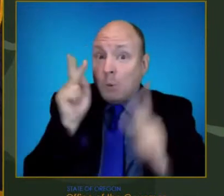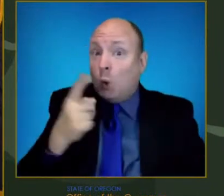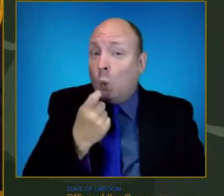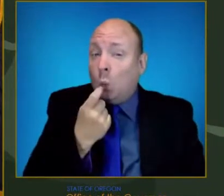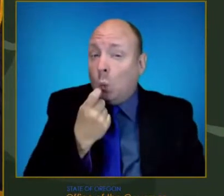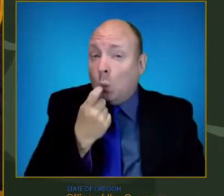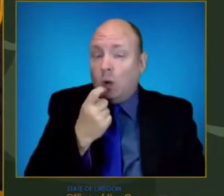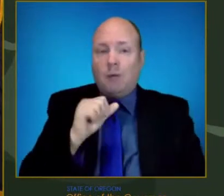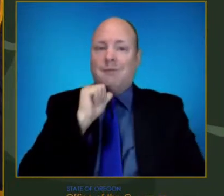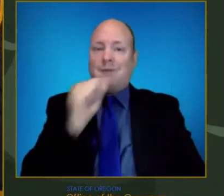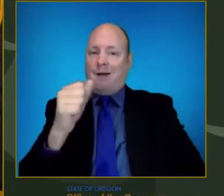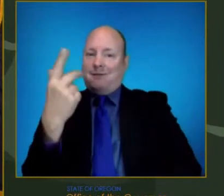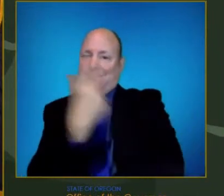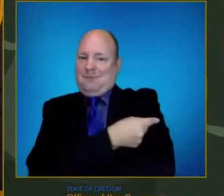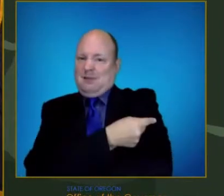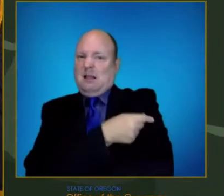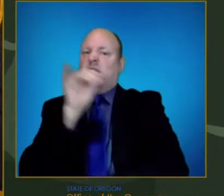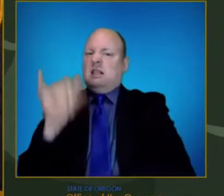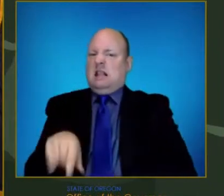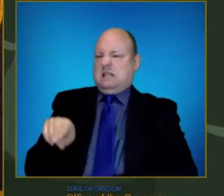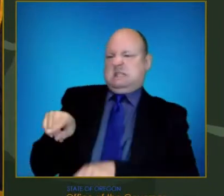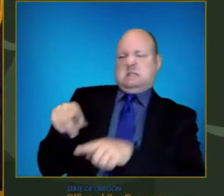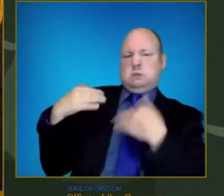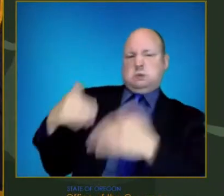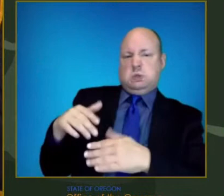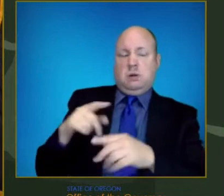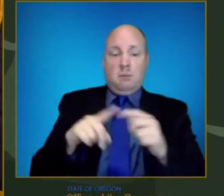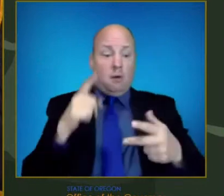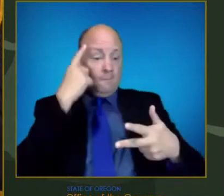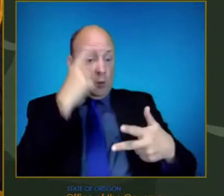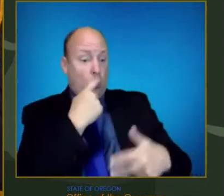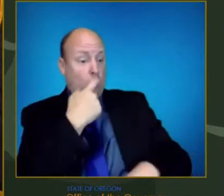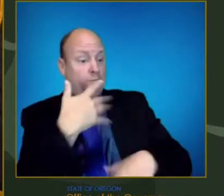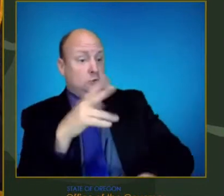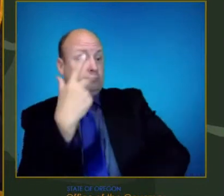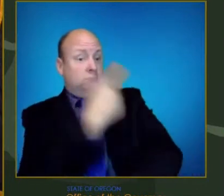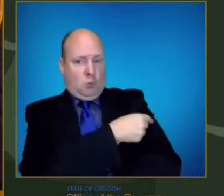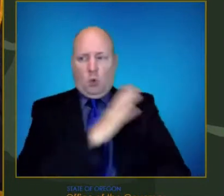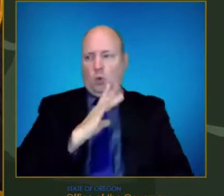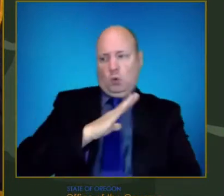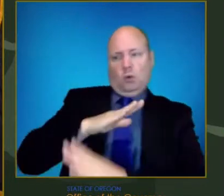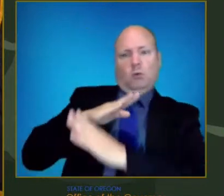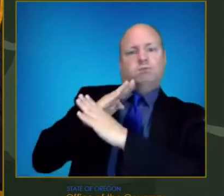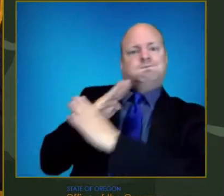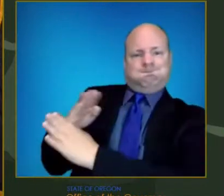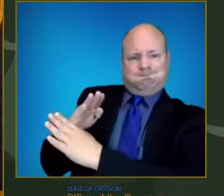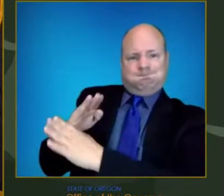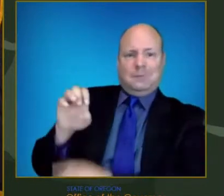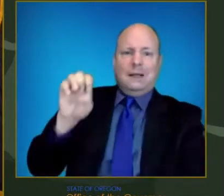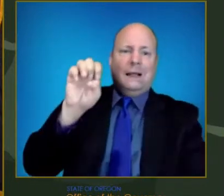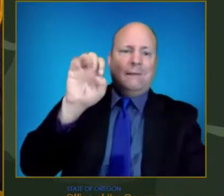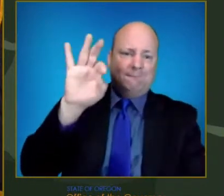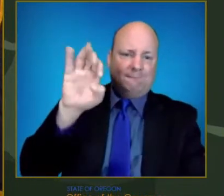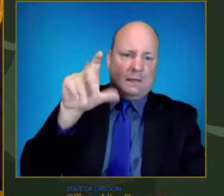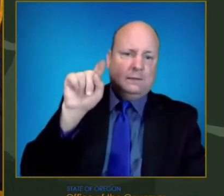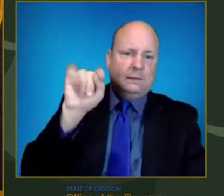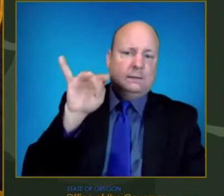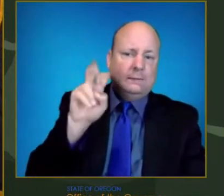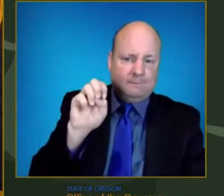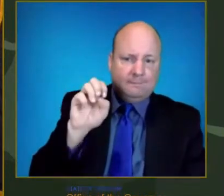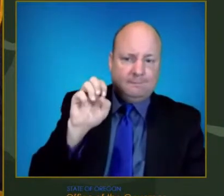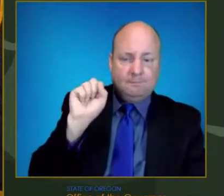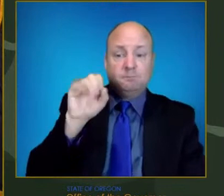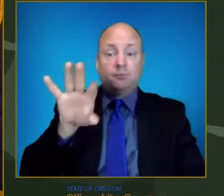putting this pandemic behind us. Thank you to everyone who is having one-on-one conversations with family and friends who